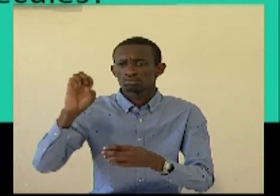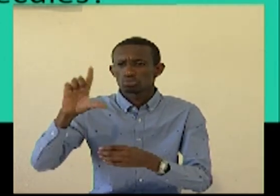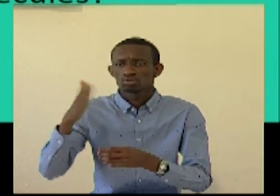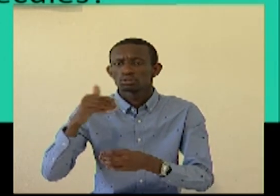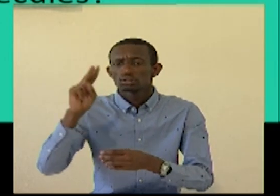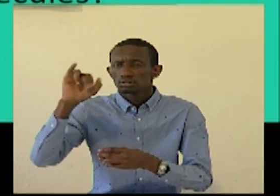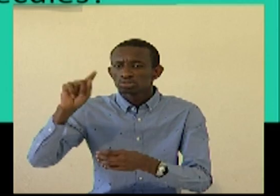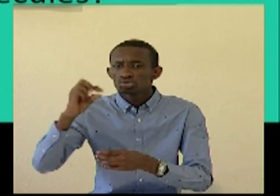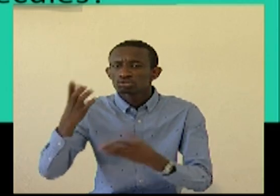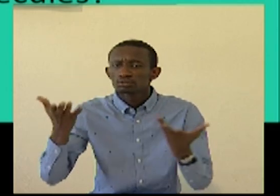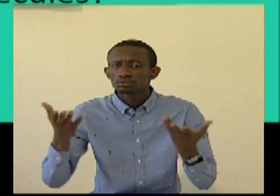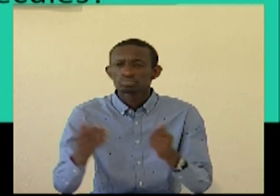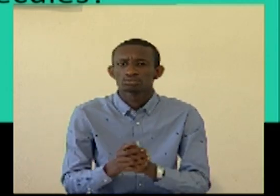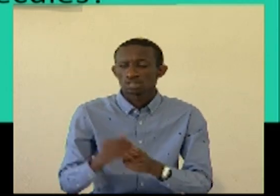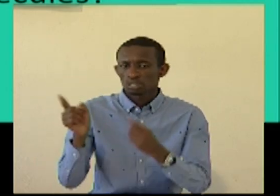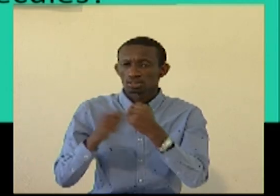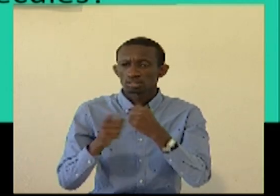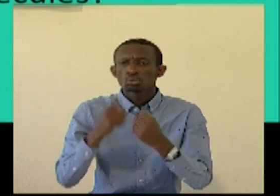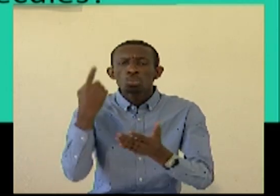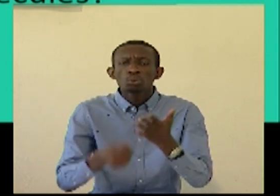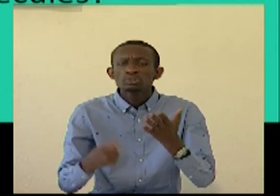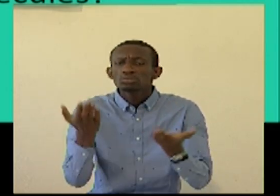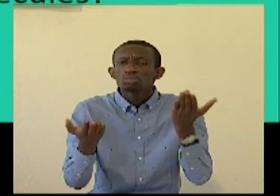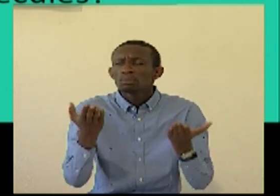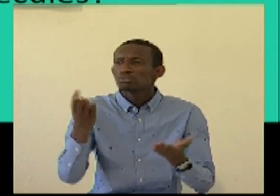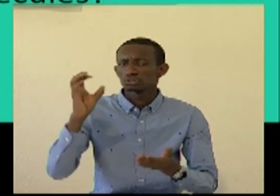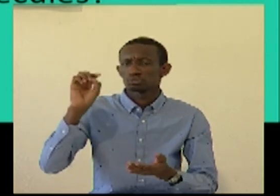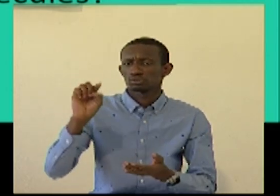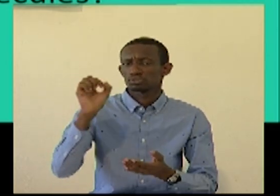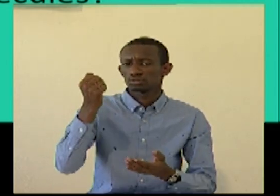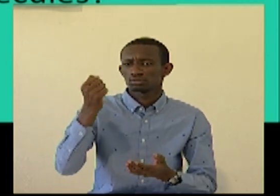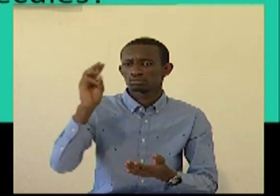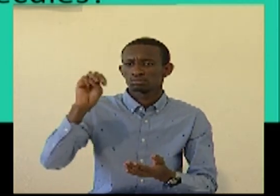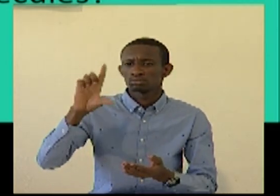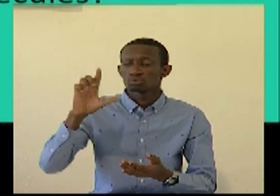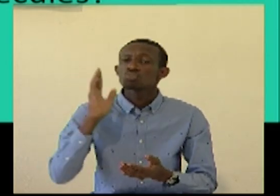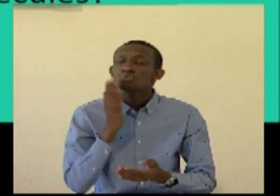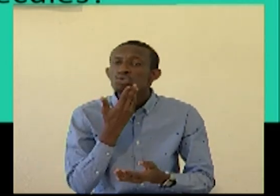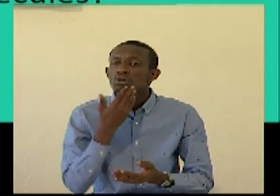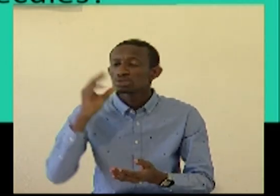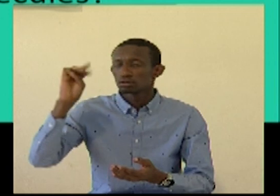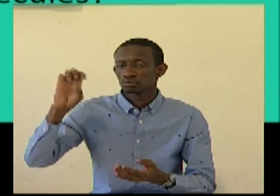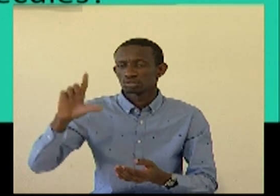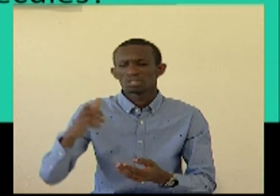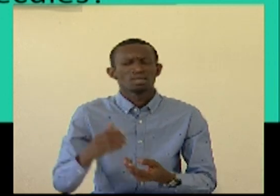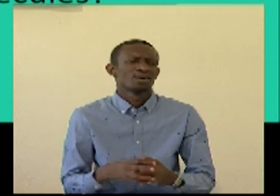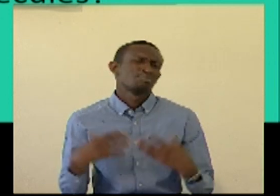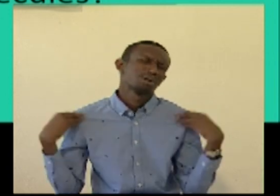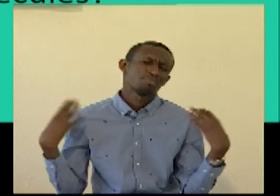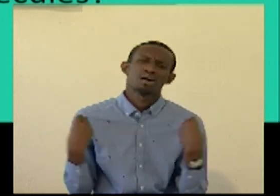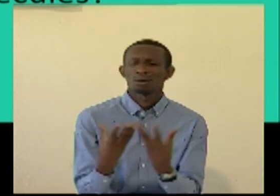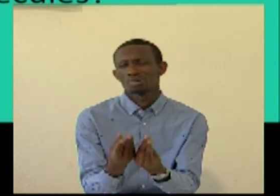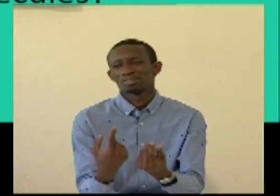0.5 mole of water molecules? The exercise is very simple. We are just introducing, and we will